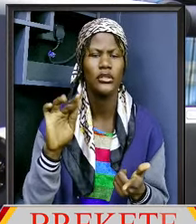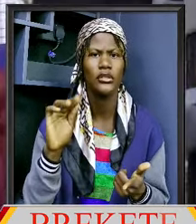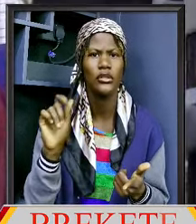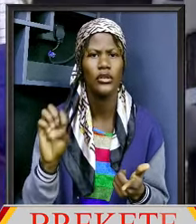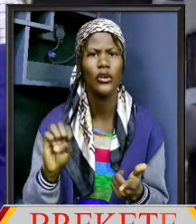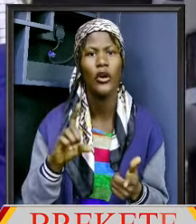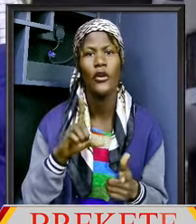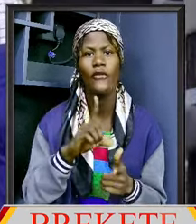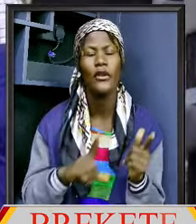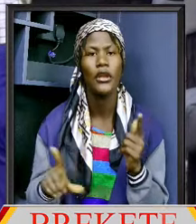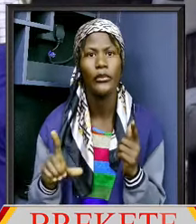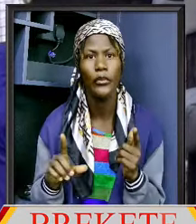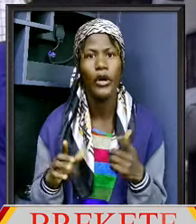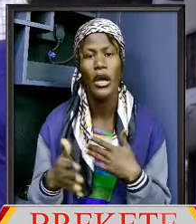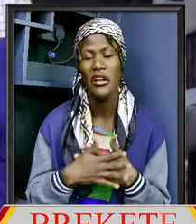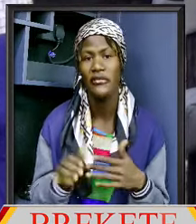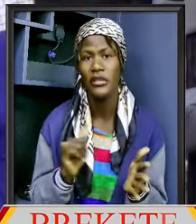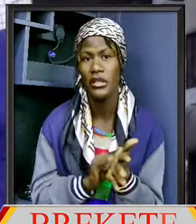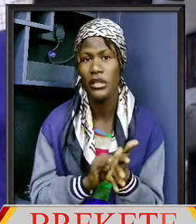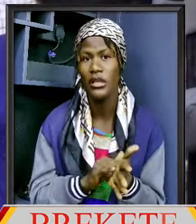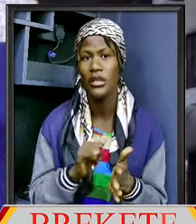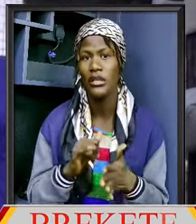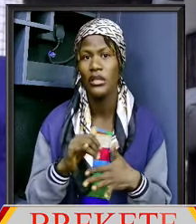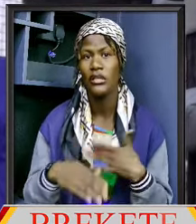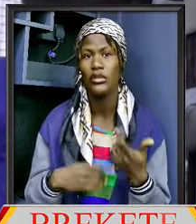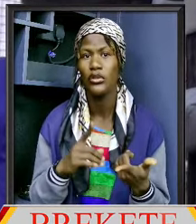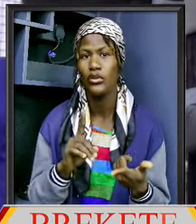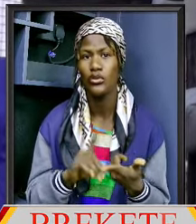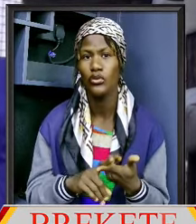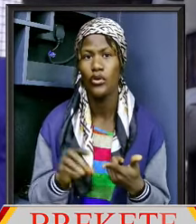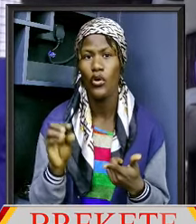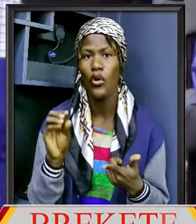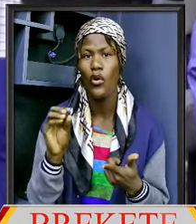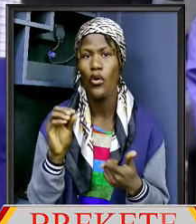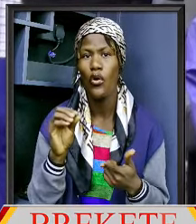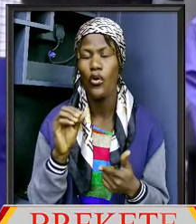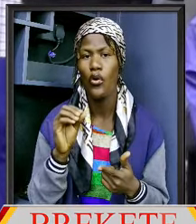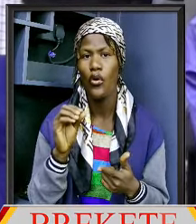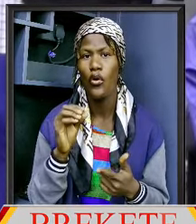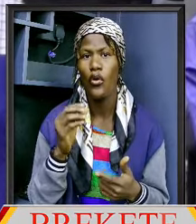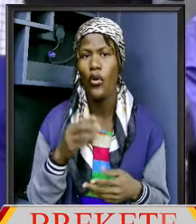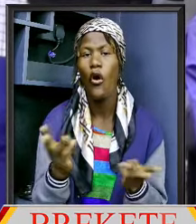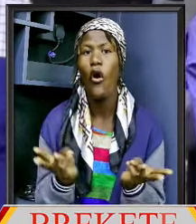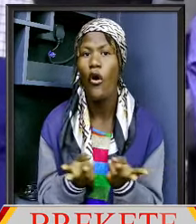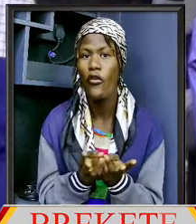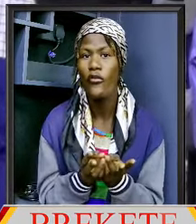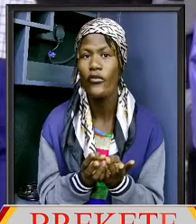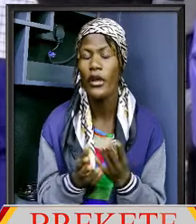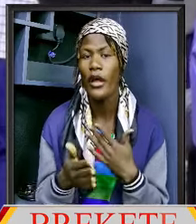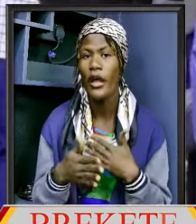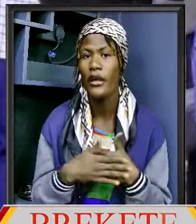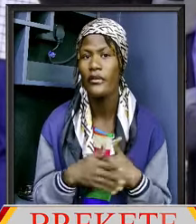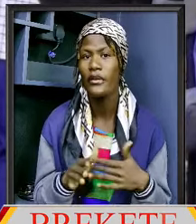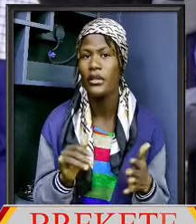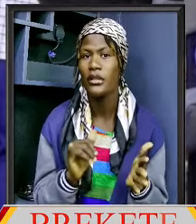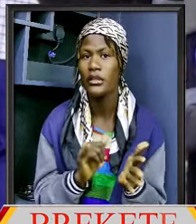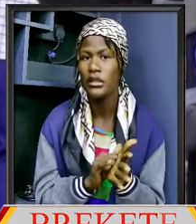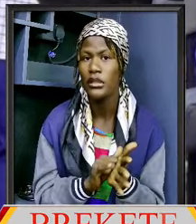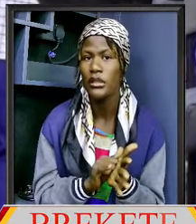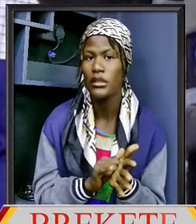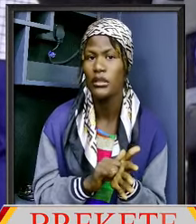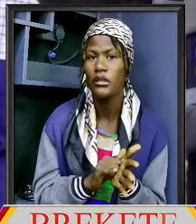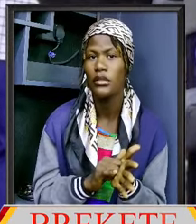office. They said they are having a meeting in their company. Then after that meeting, they will look for what they will